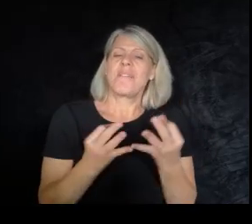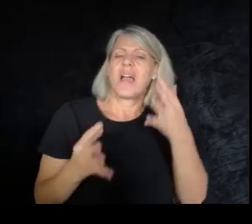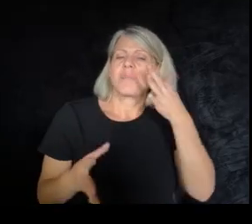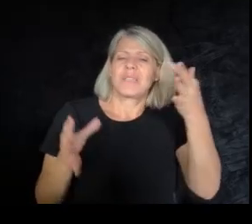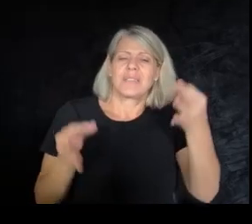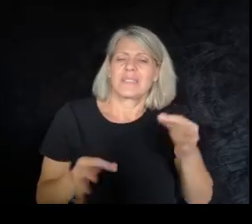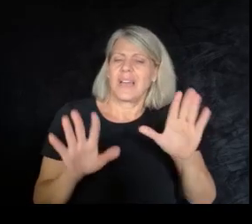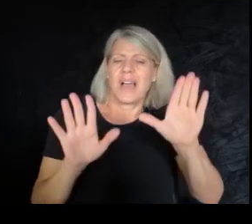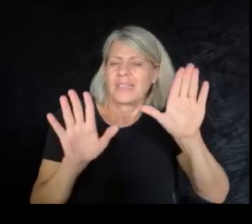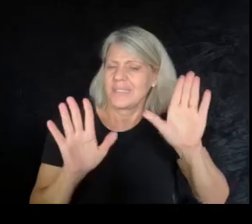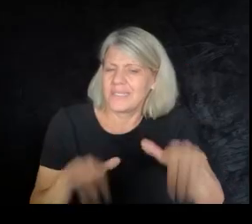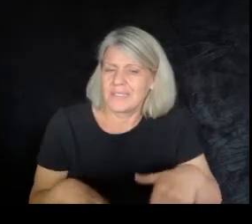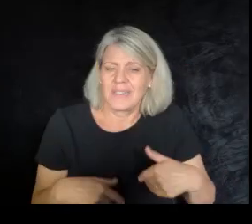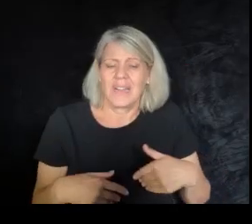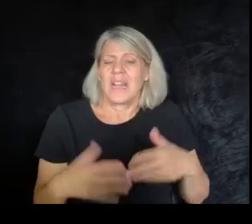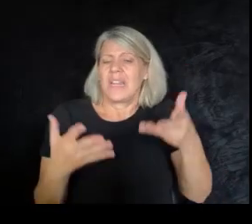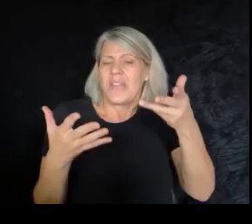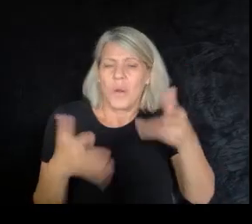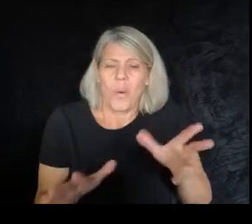a new